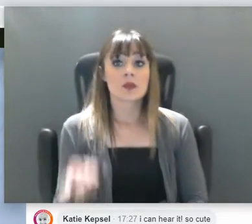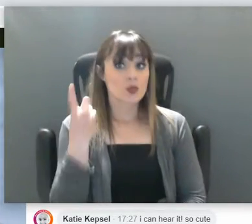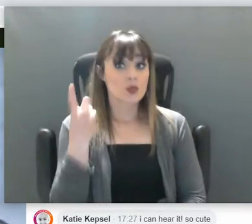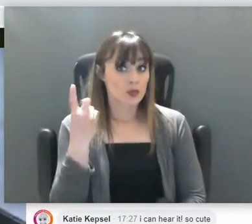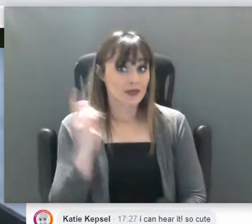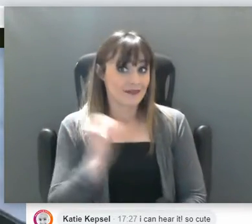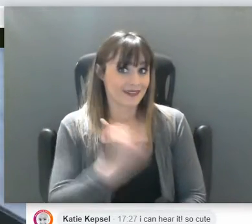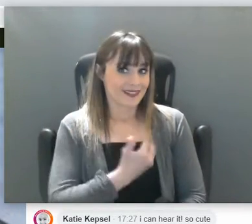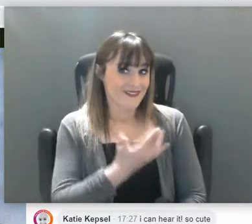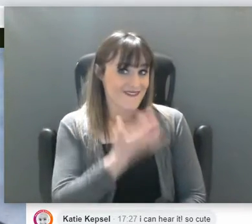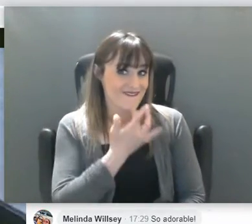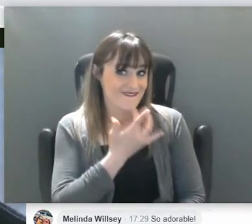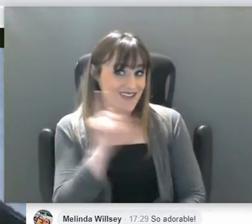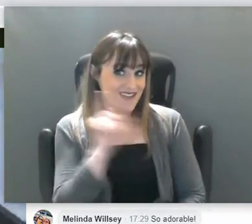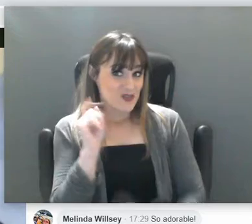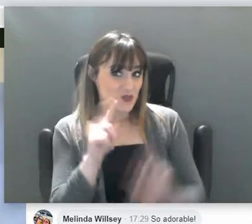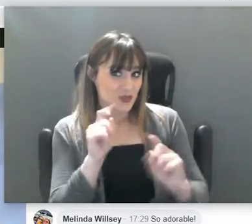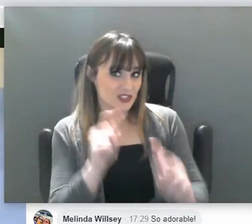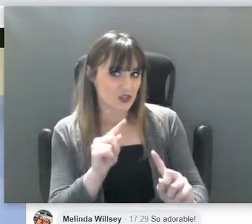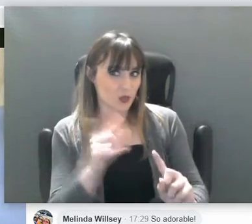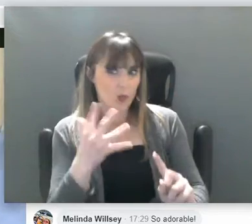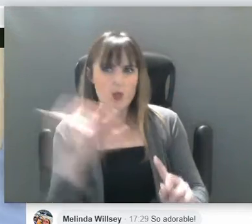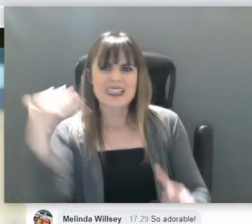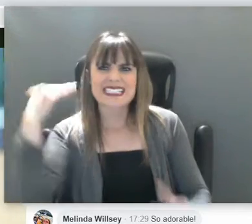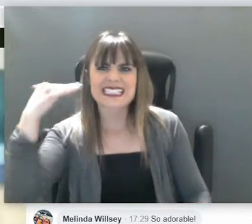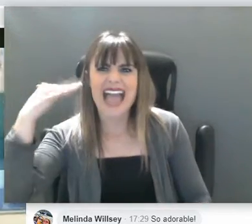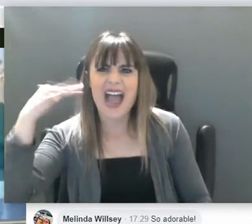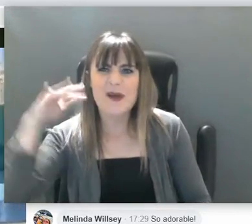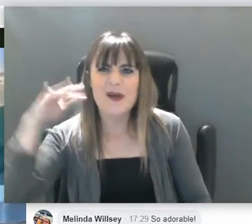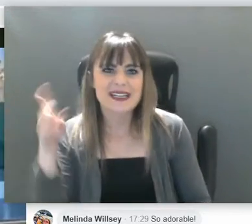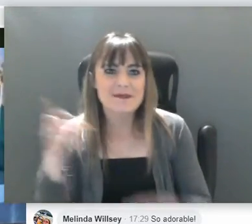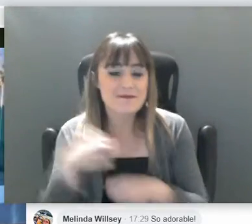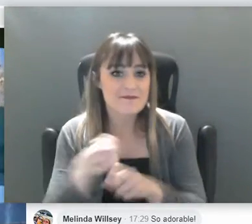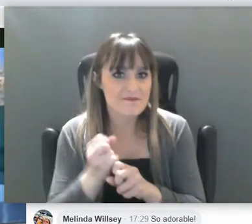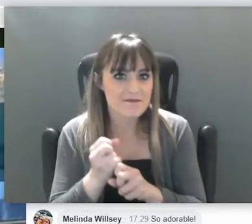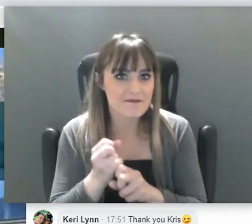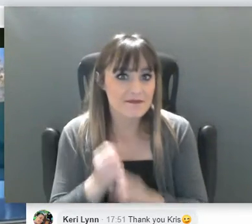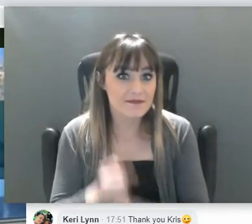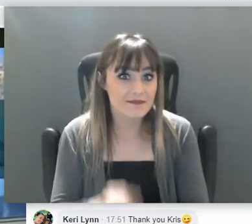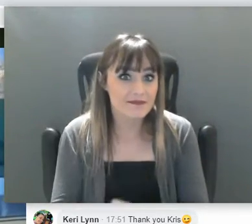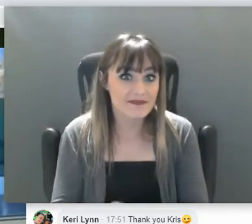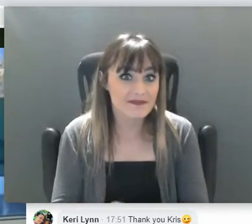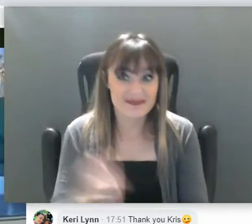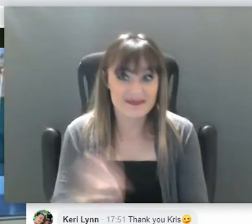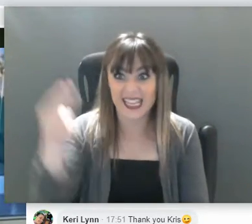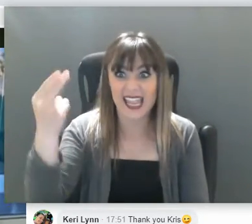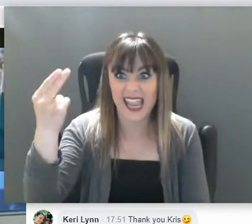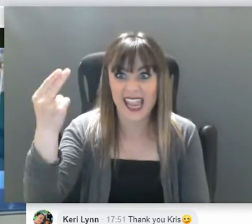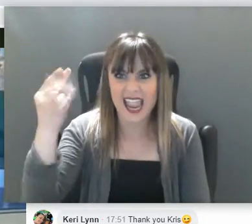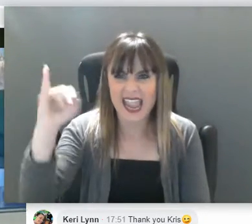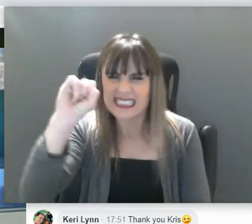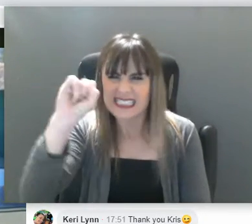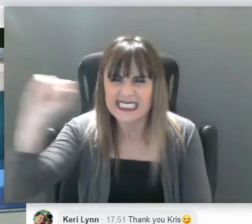what sound does an opossum make, Ooh, Megan? They usually make like a hissing sound. So like a...